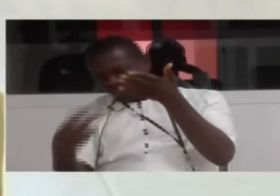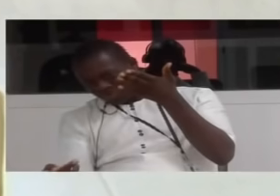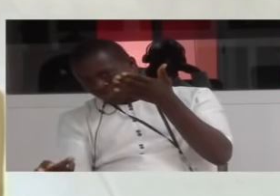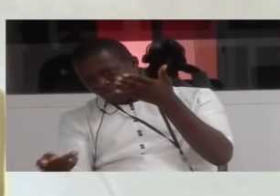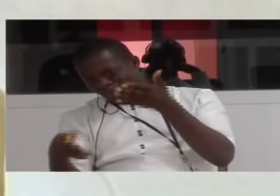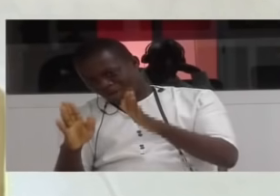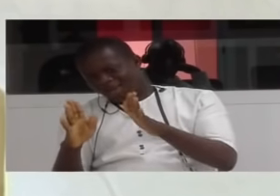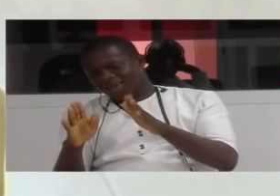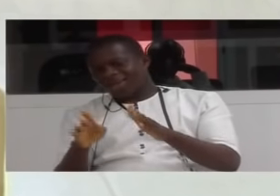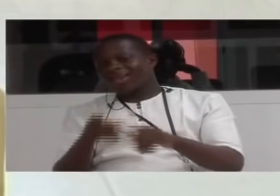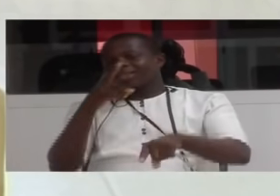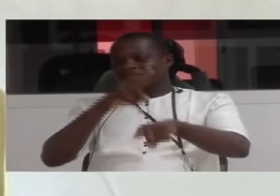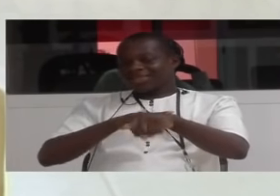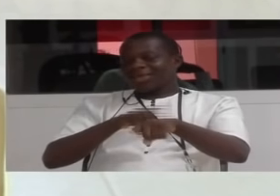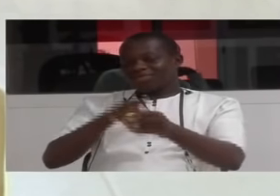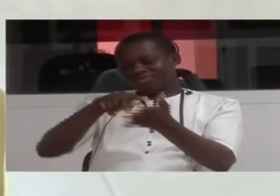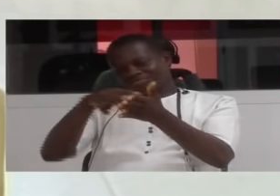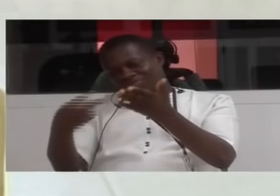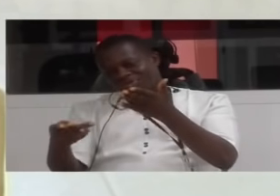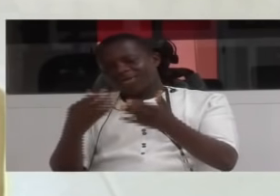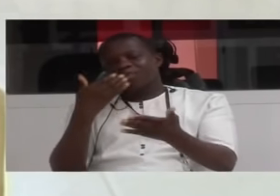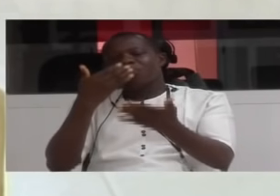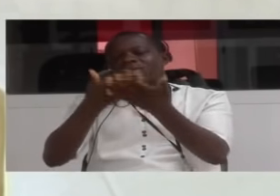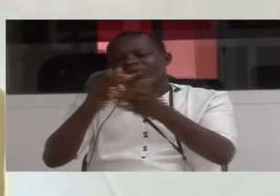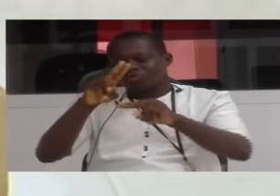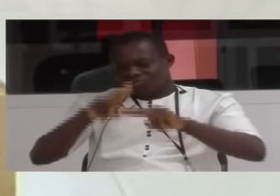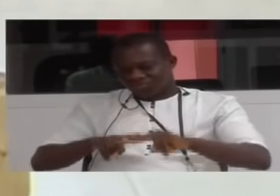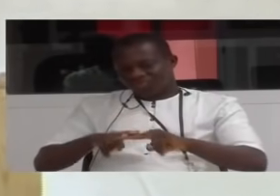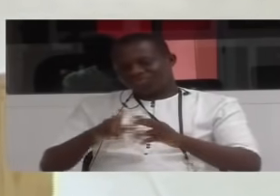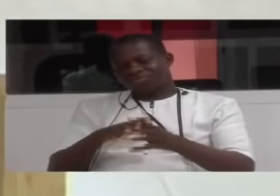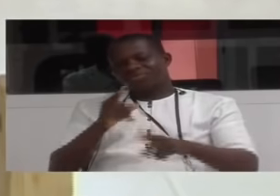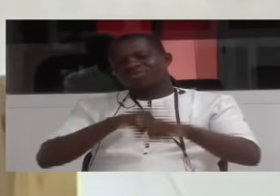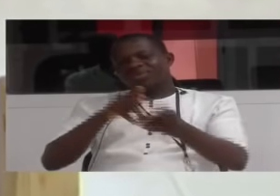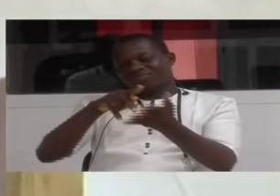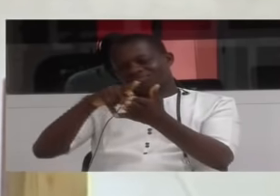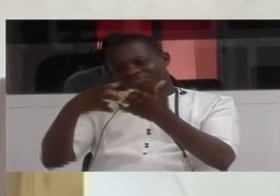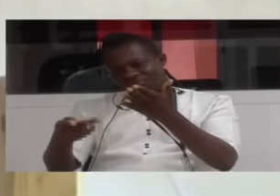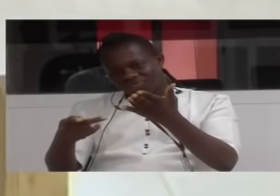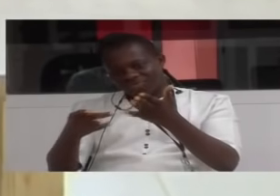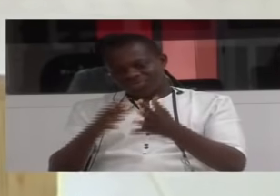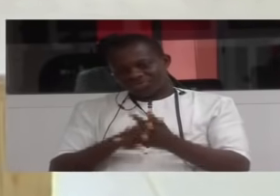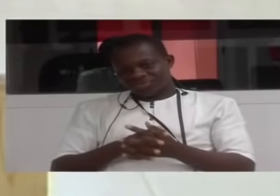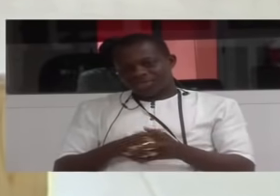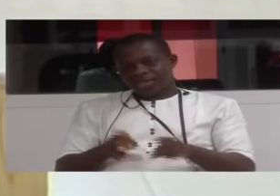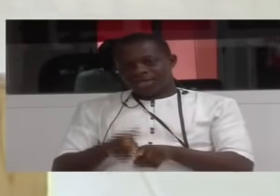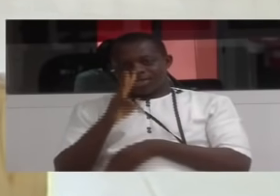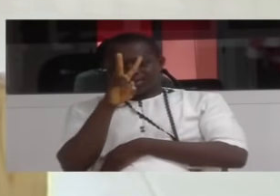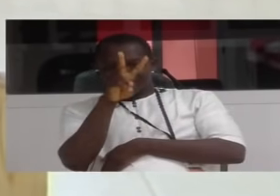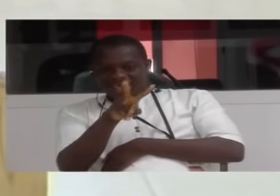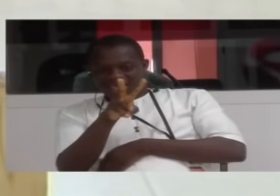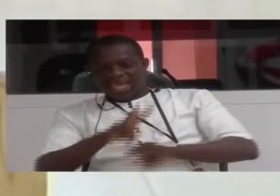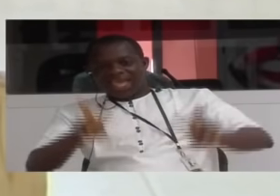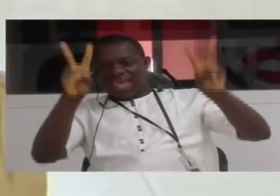this. I'm down. Please take a seat. When she fell down, Magis Yaya Jame